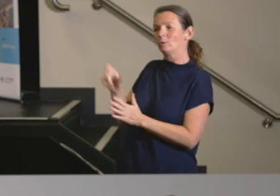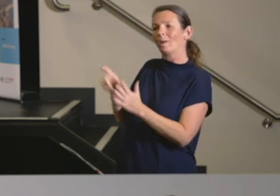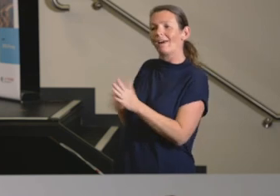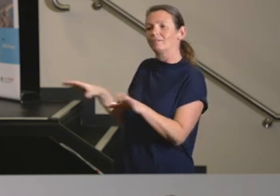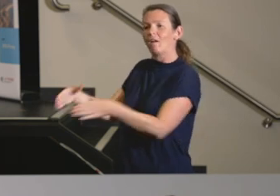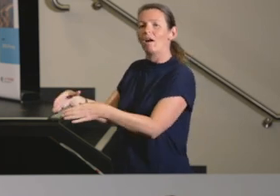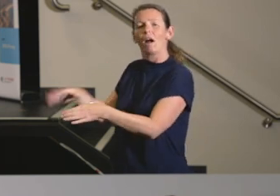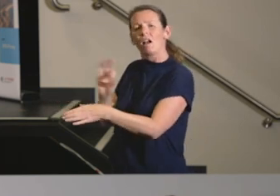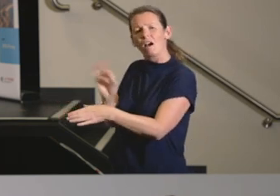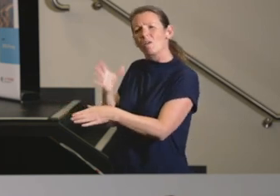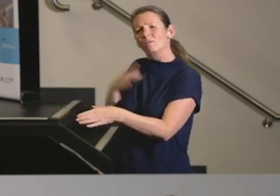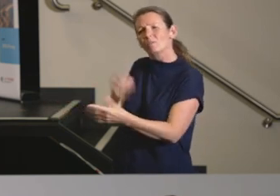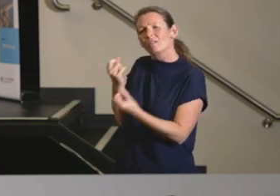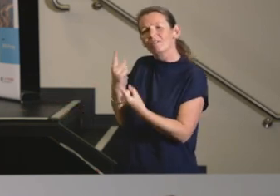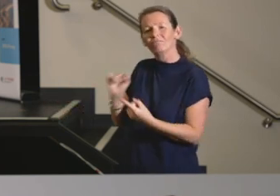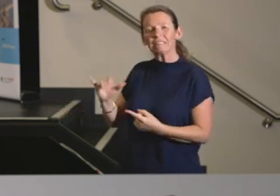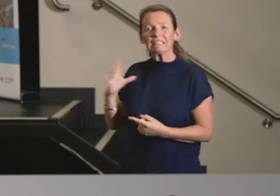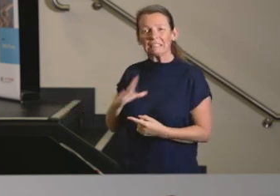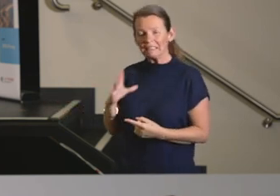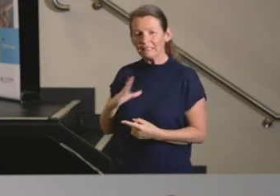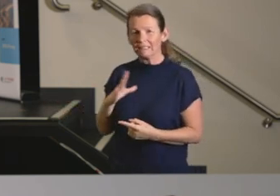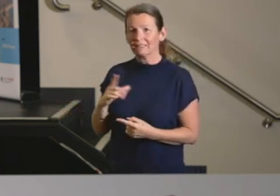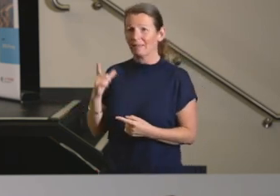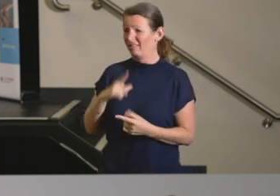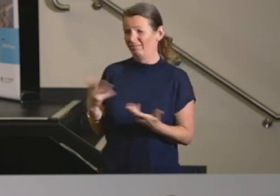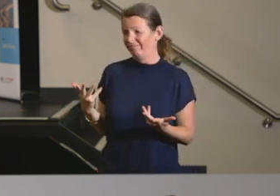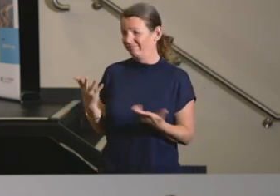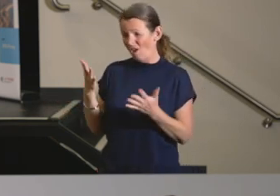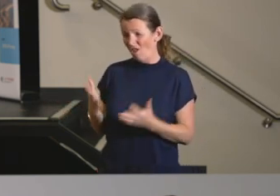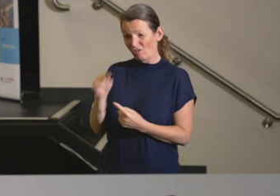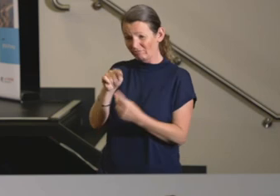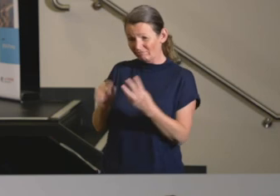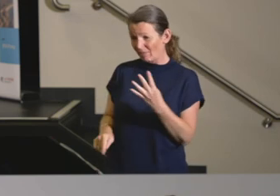to understand who they are more fully, because a lot of these things,